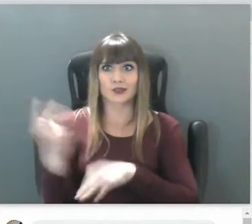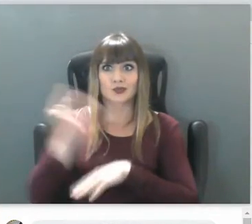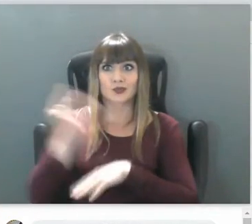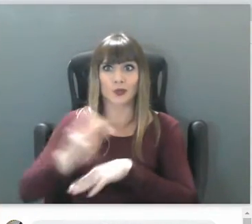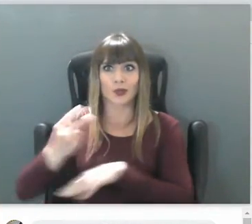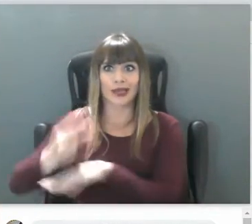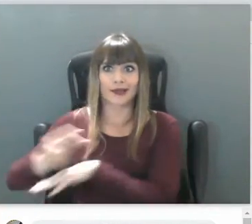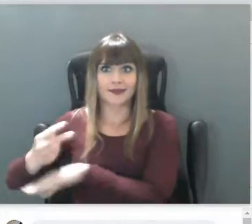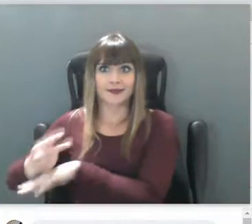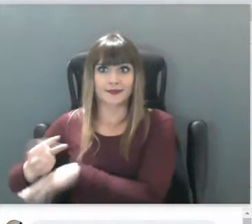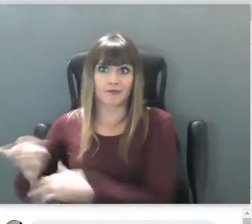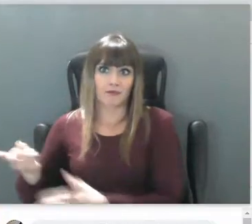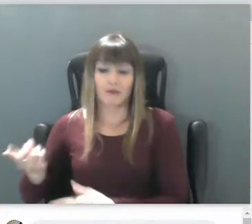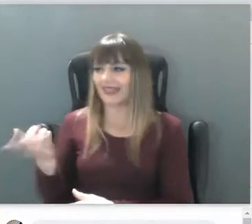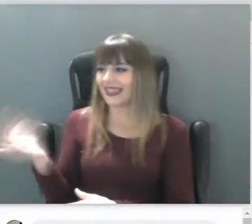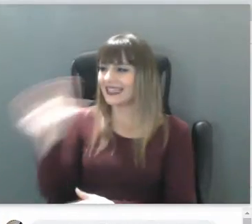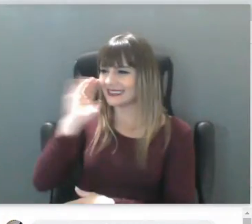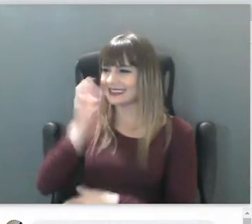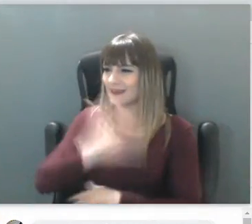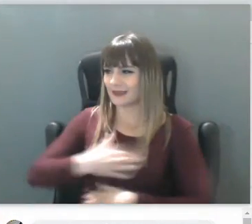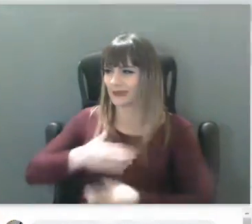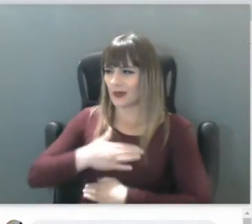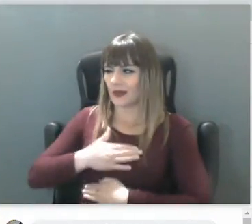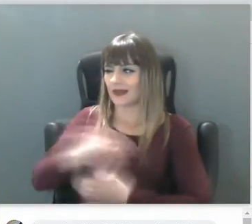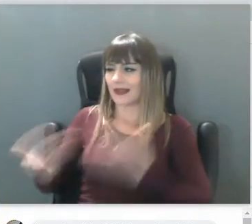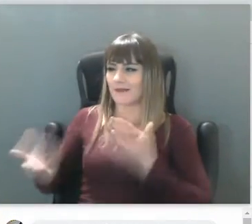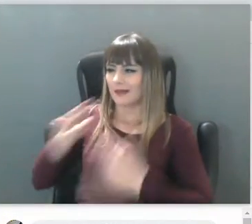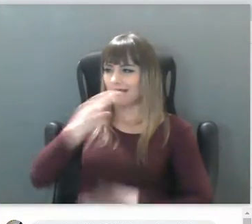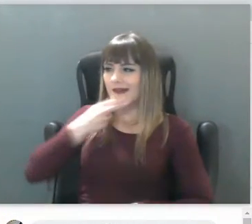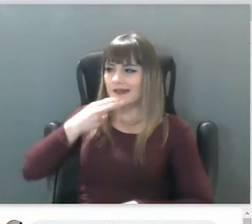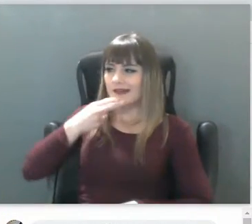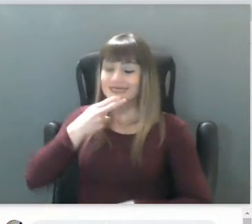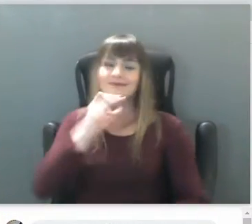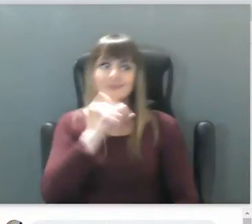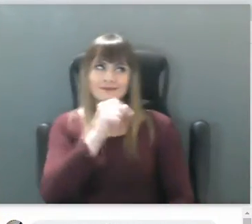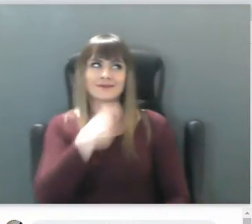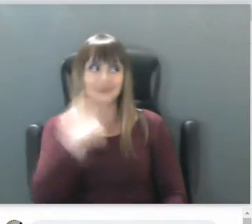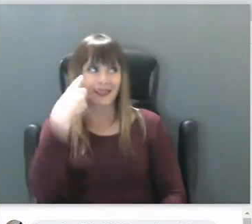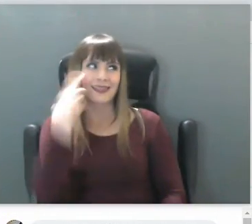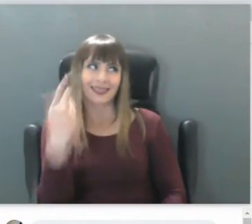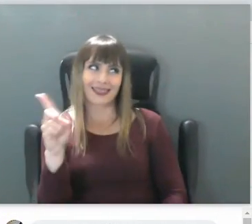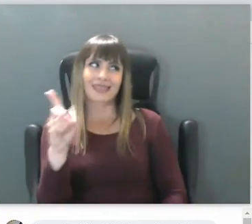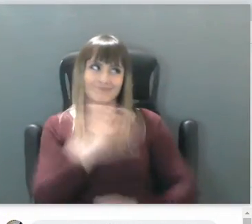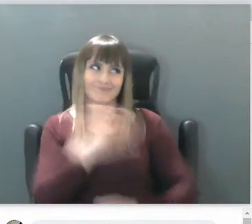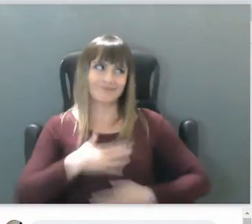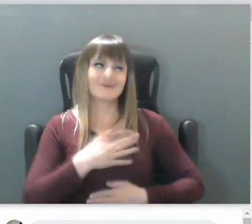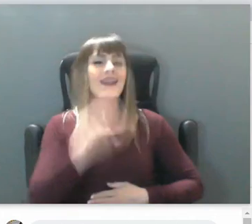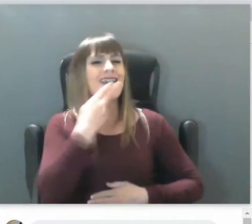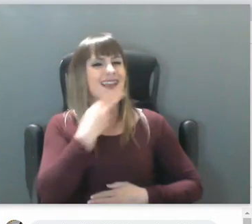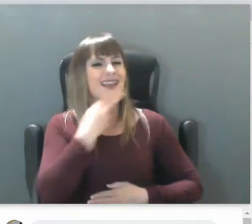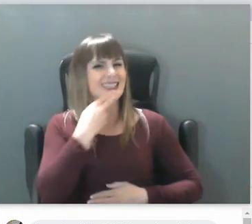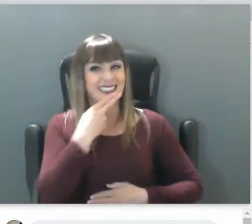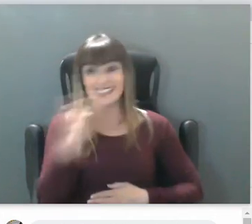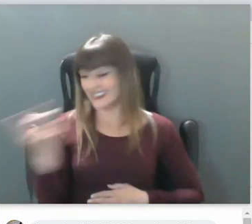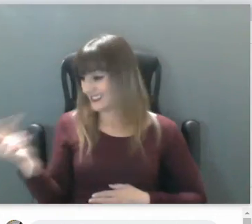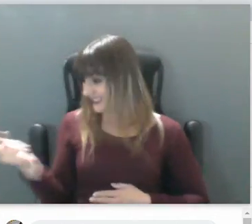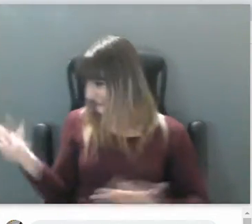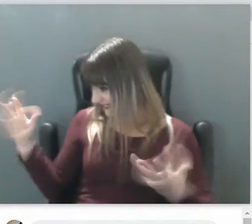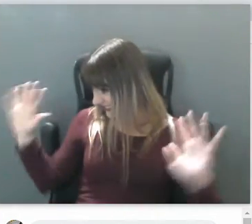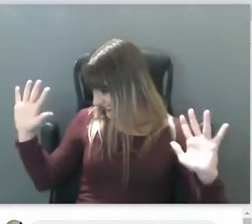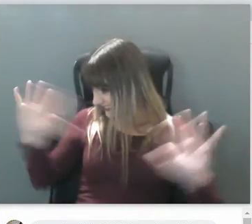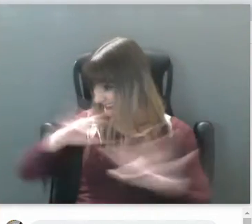enjoy it. Yeah. Or maybe it's the honey they enjoy. I'm not sure. I think it's the honey. Are we done? We're done. Oh, they're